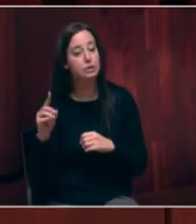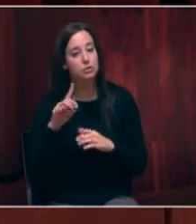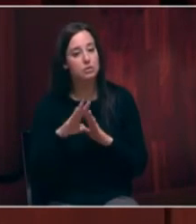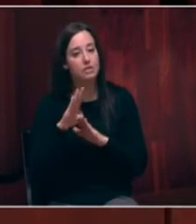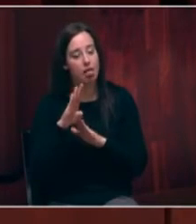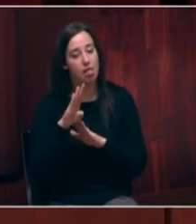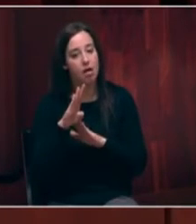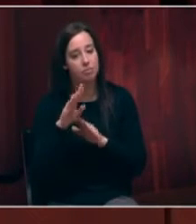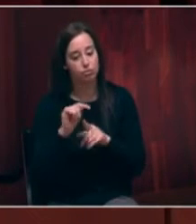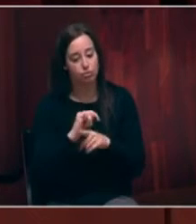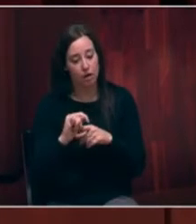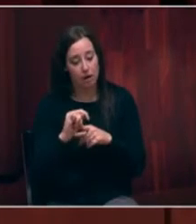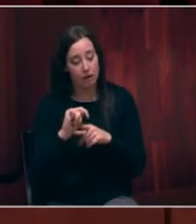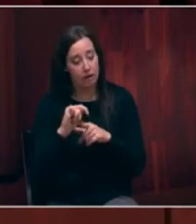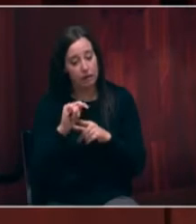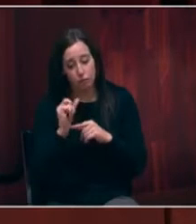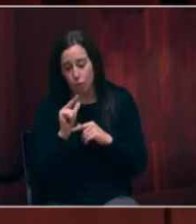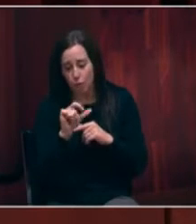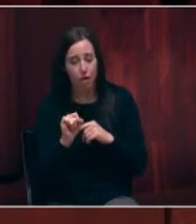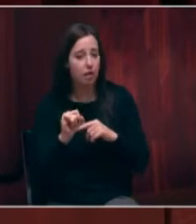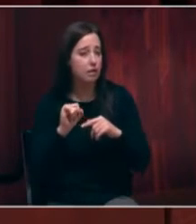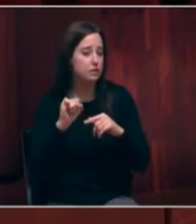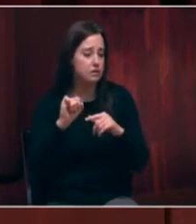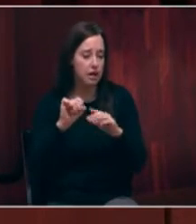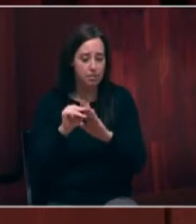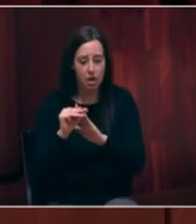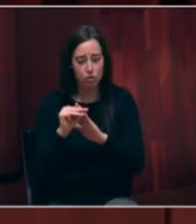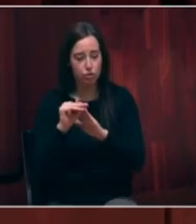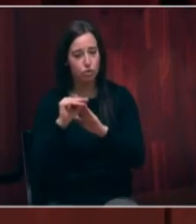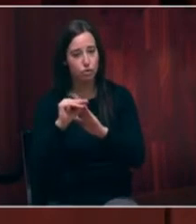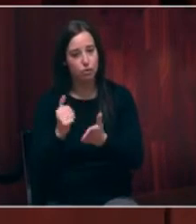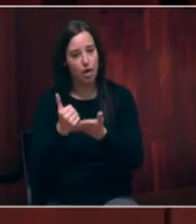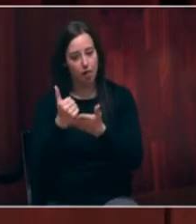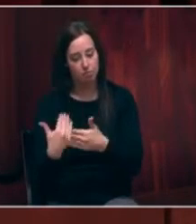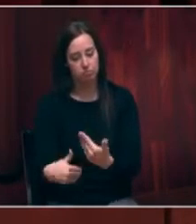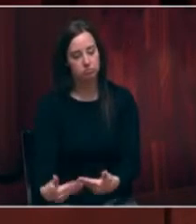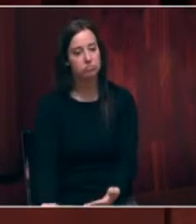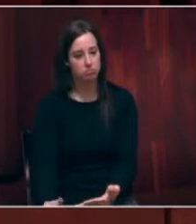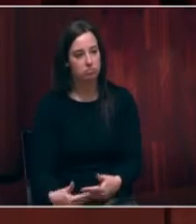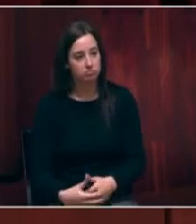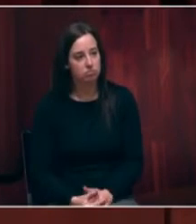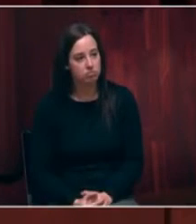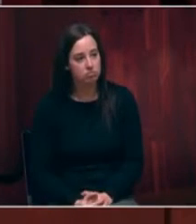training tools and training modules to help agencies along the way.